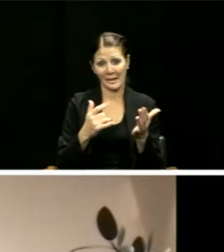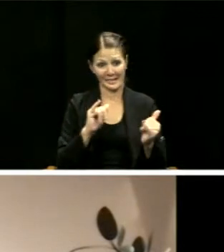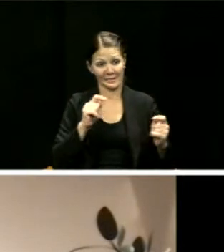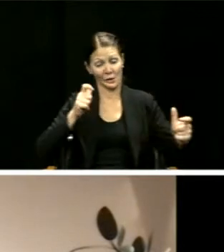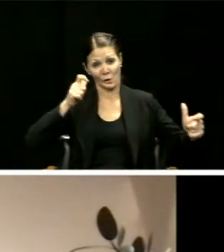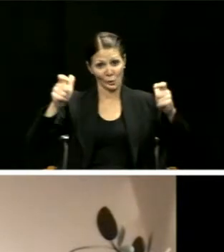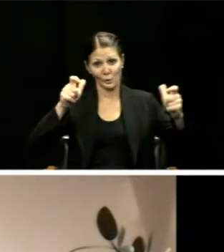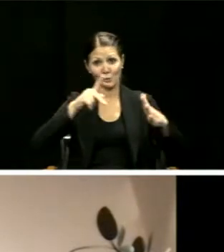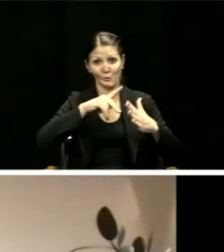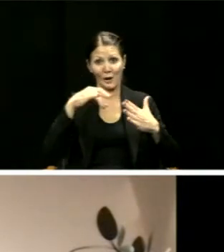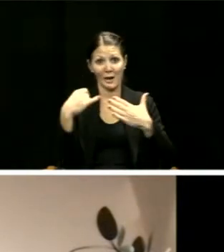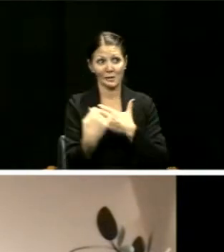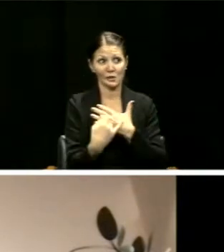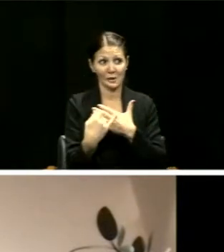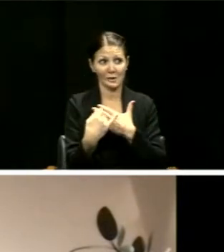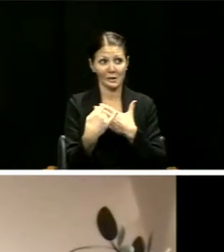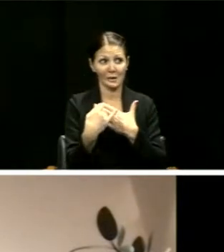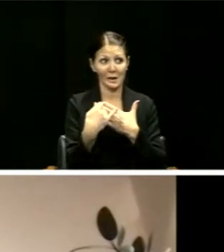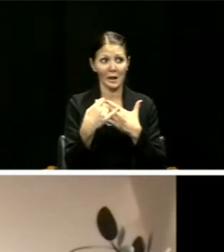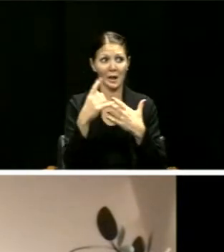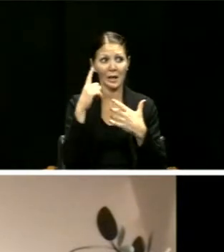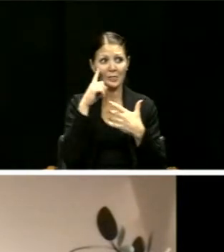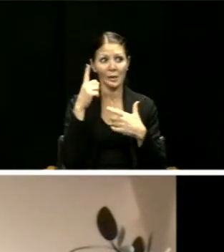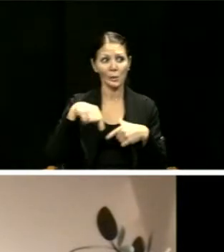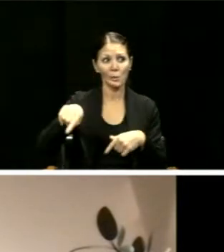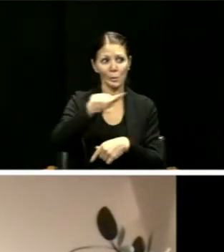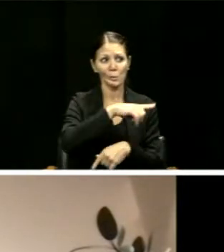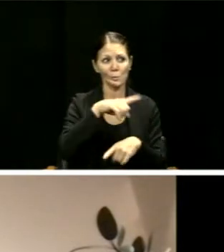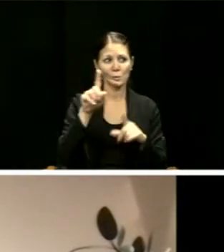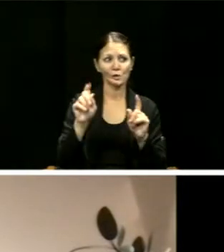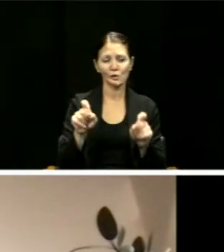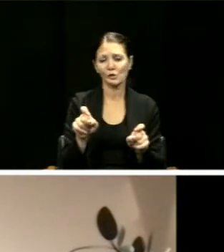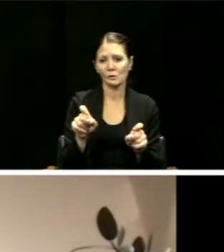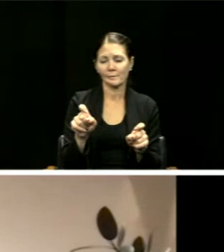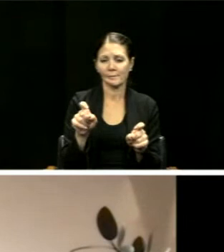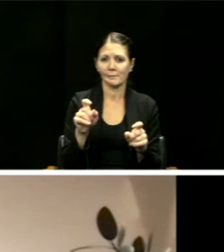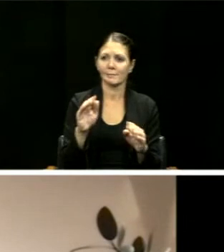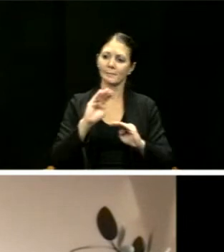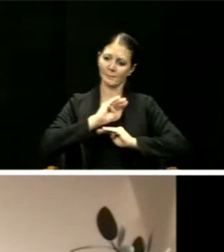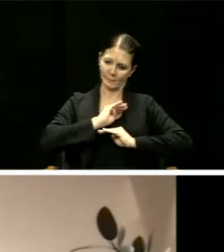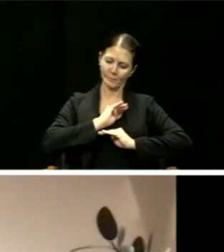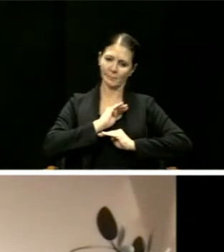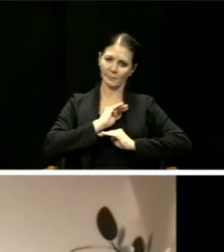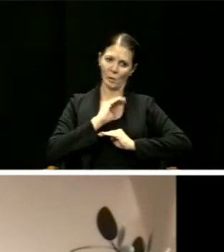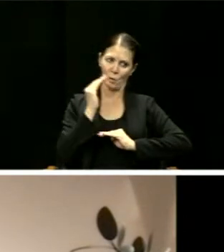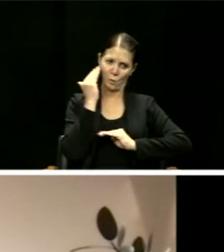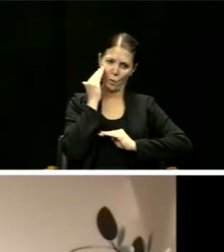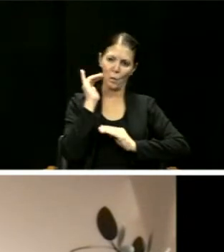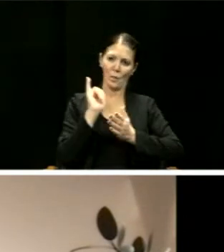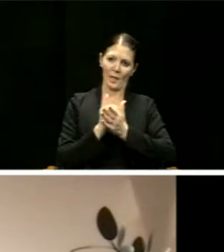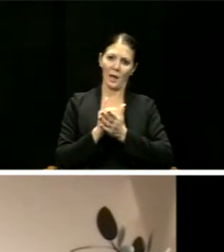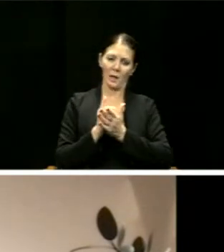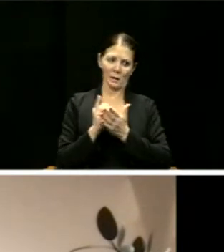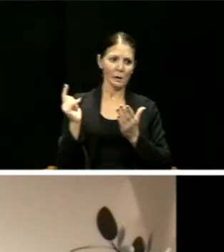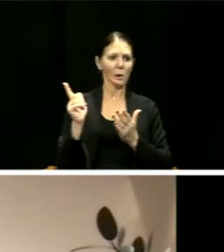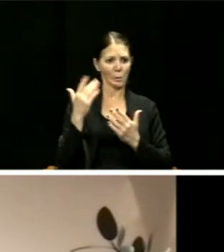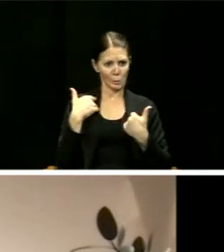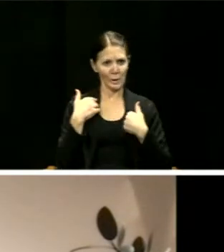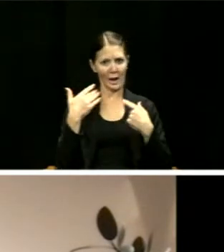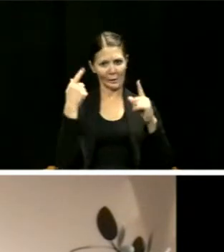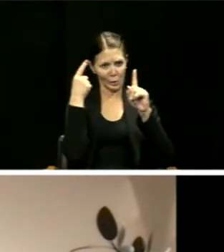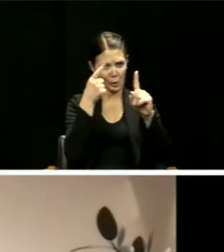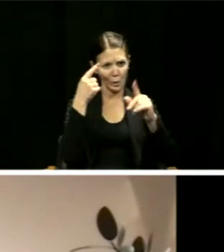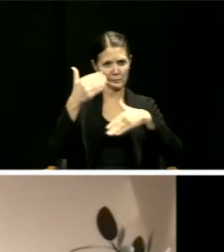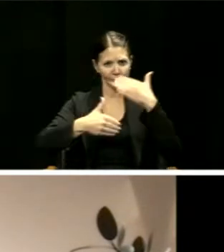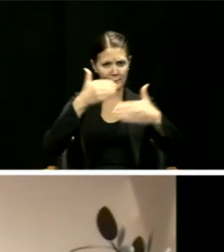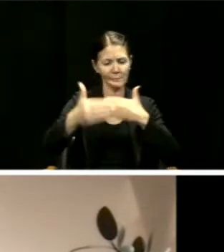project, and I think that we should all be content to know that it's at least moving in the right direction. I